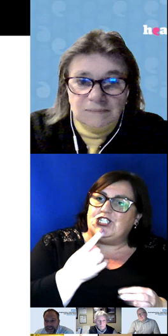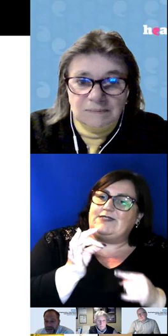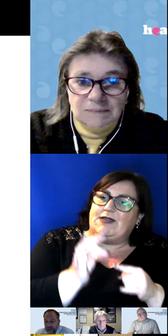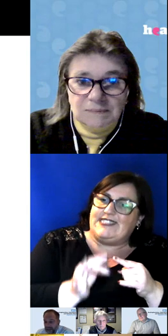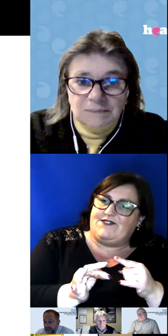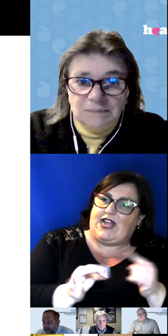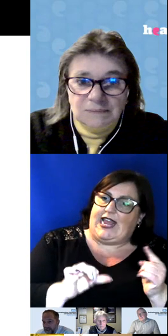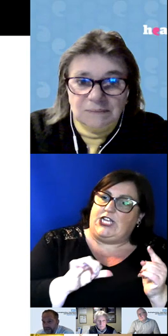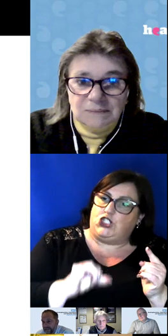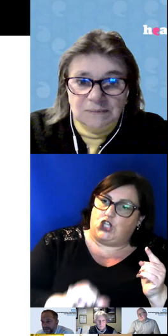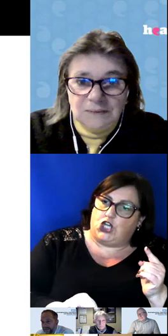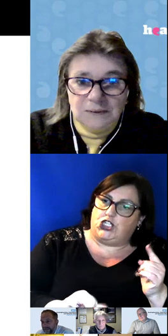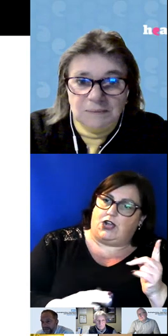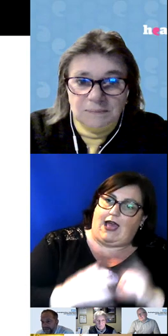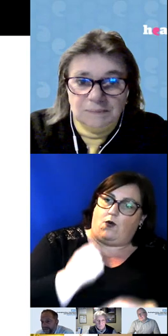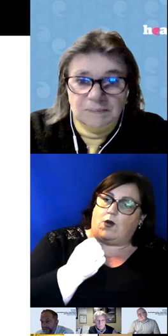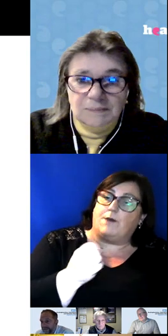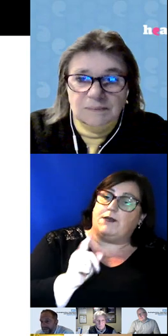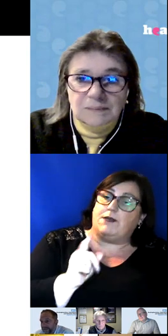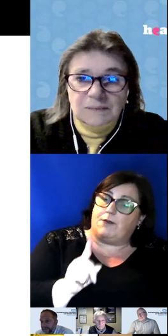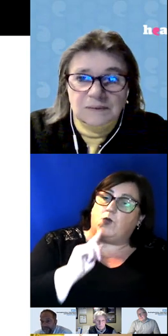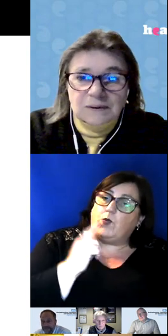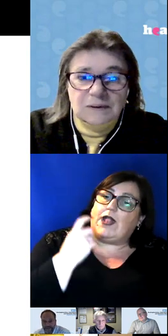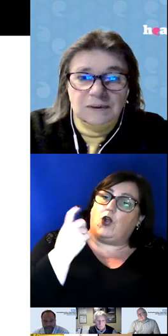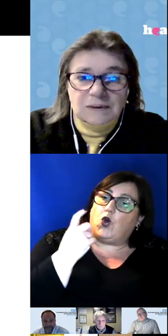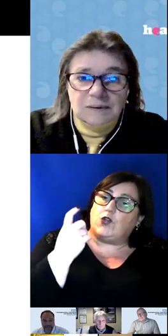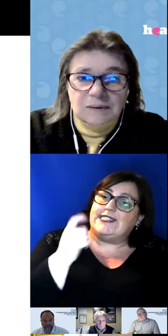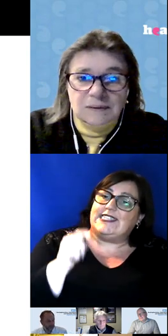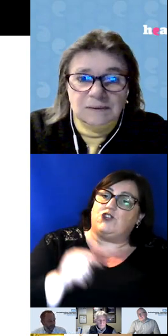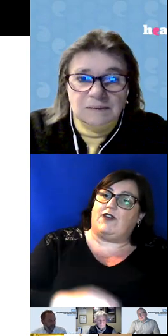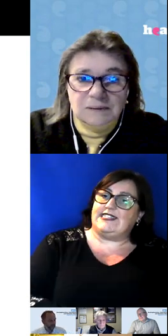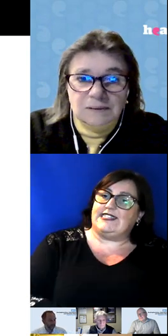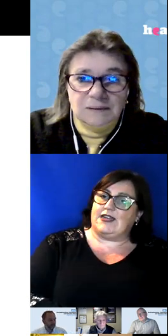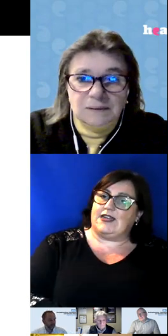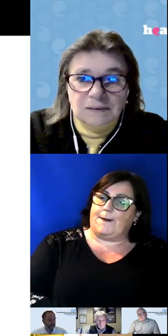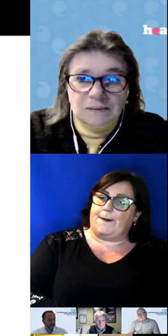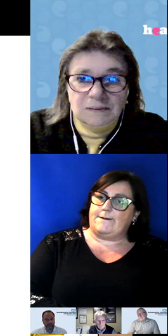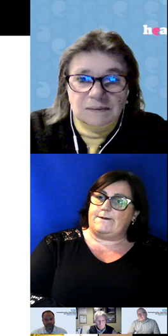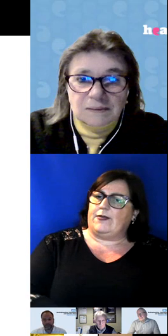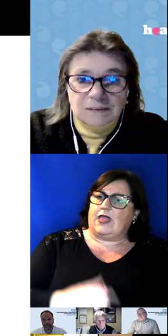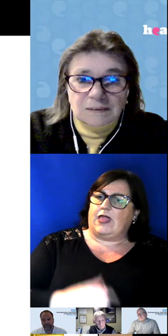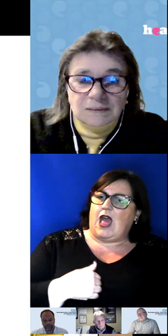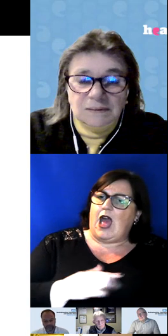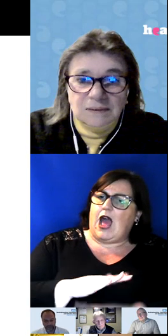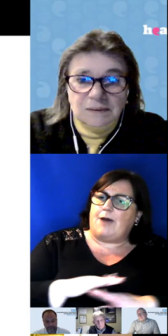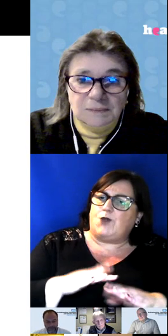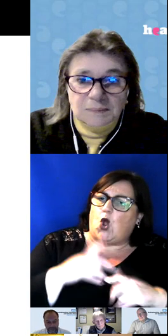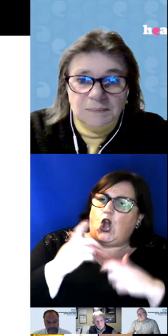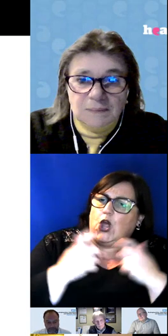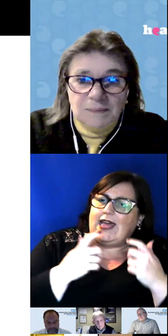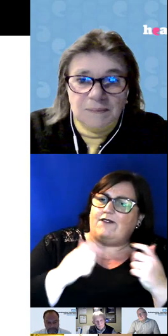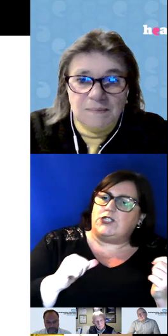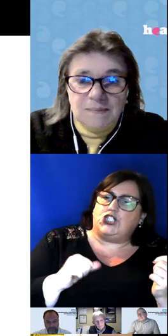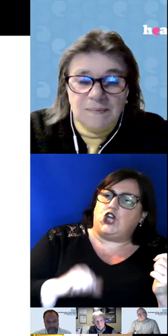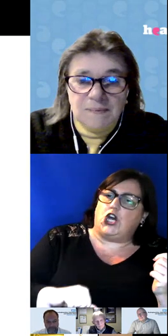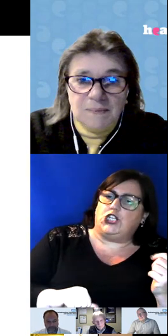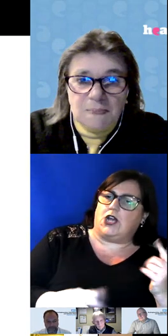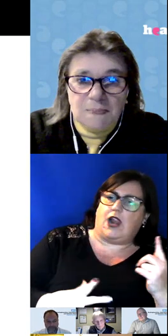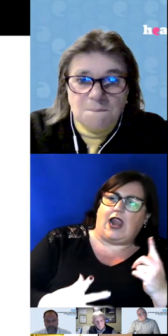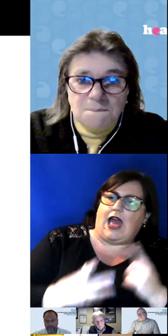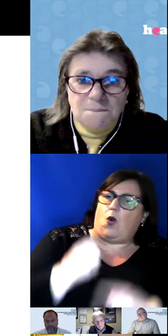can consider. No, I'm not looking for surgical outcomes. I think it should be one of your